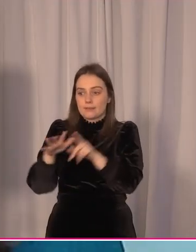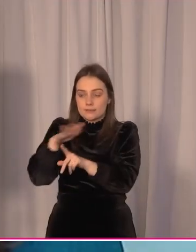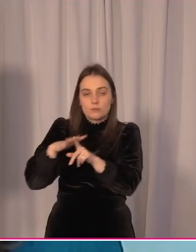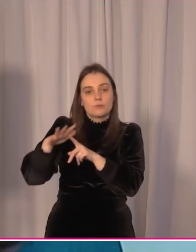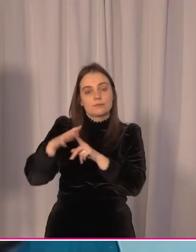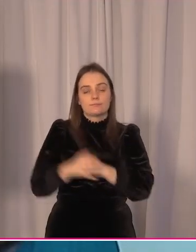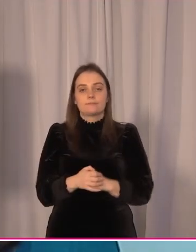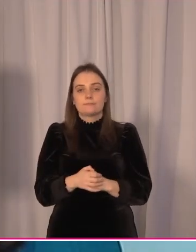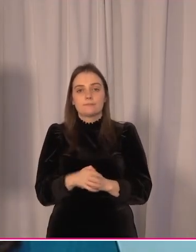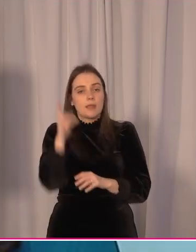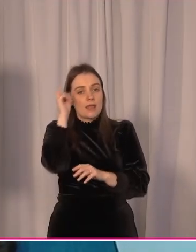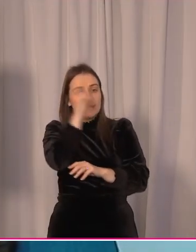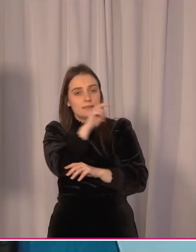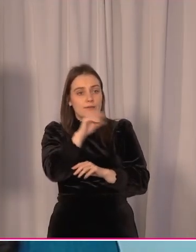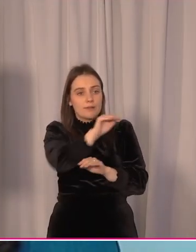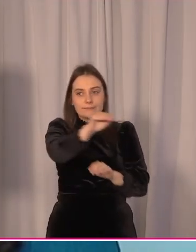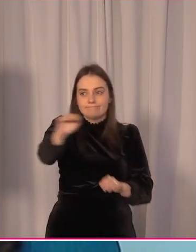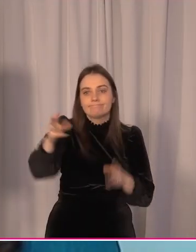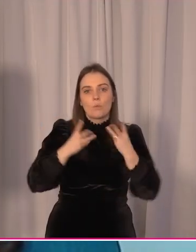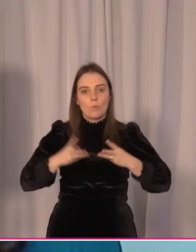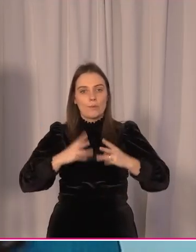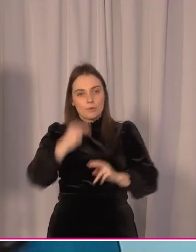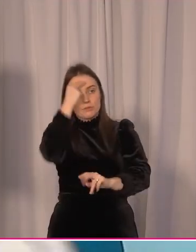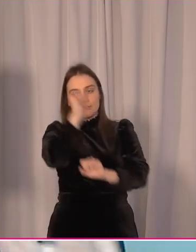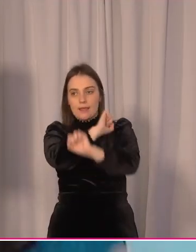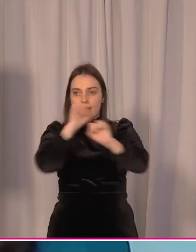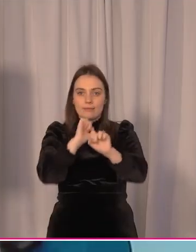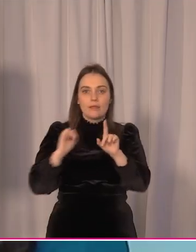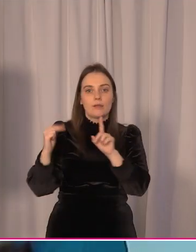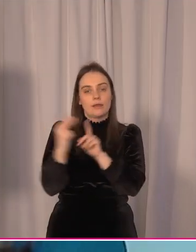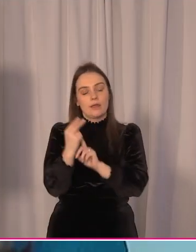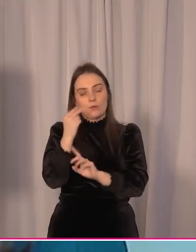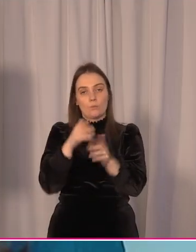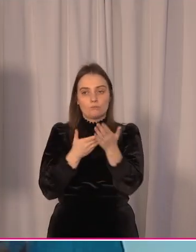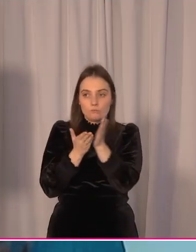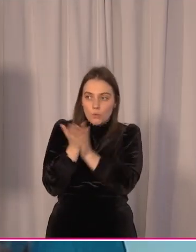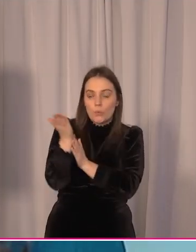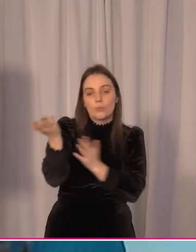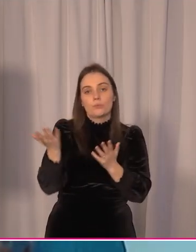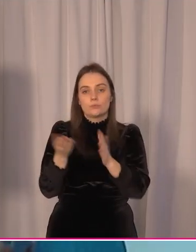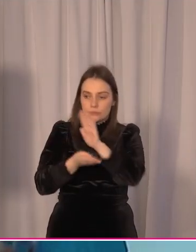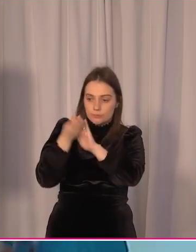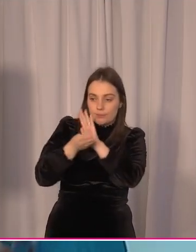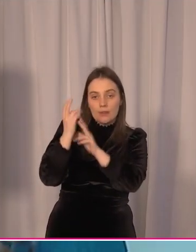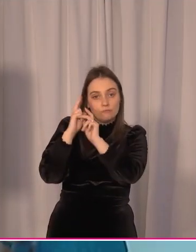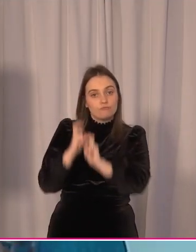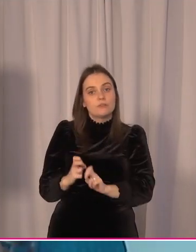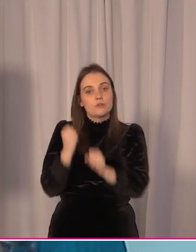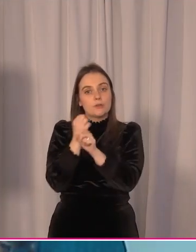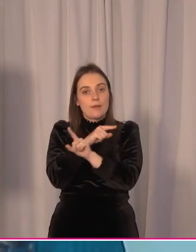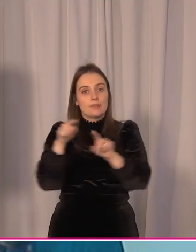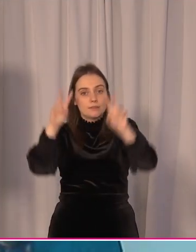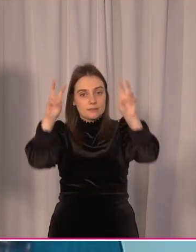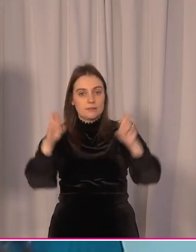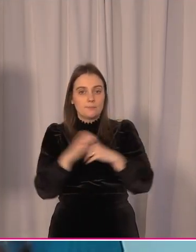actually reach the women, to understand what they're going through, to build the studies around this. This